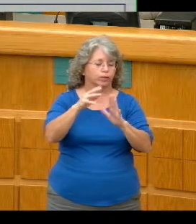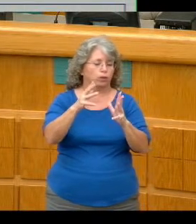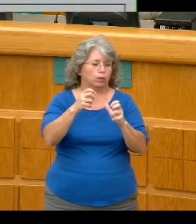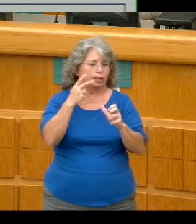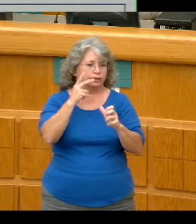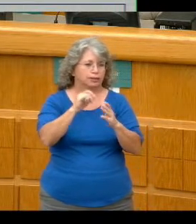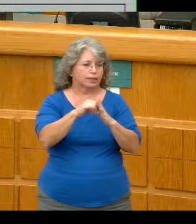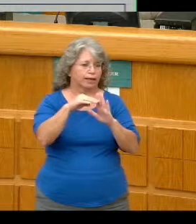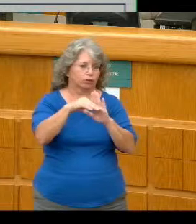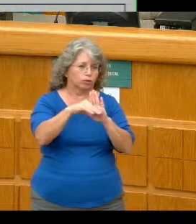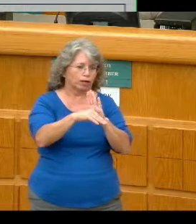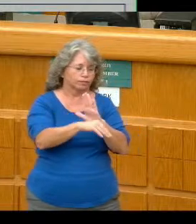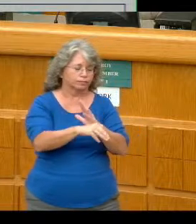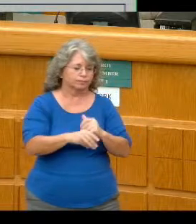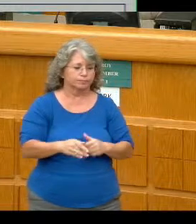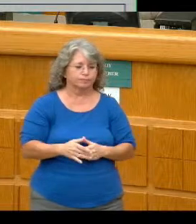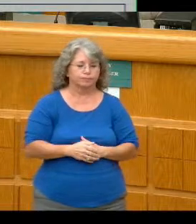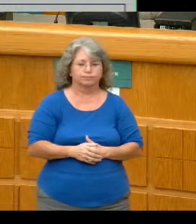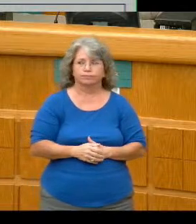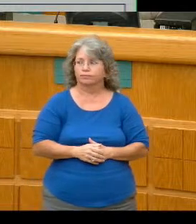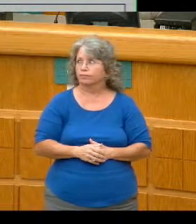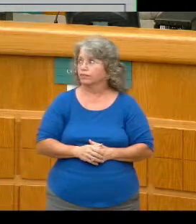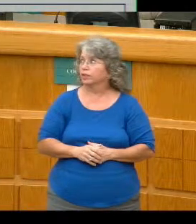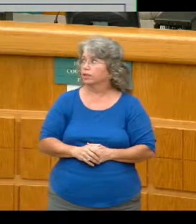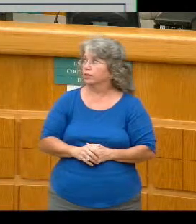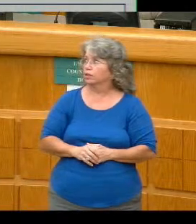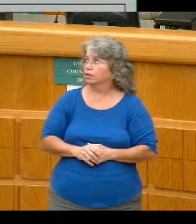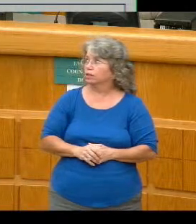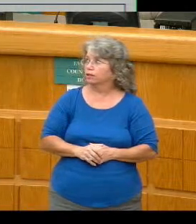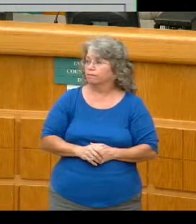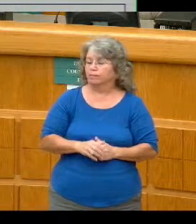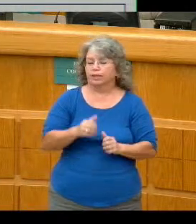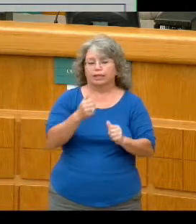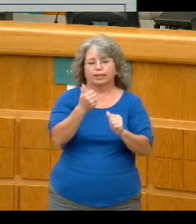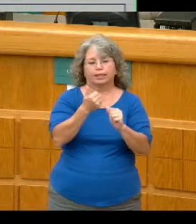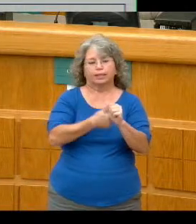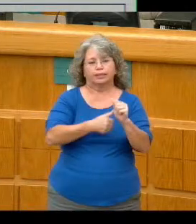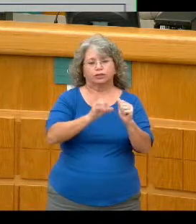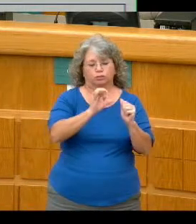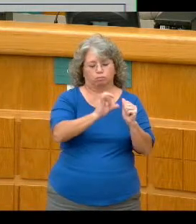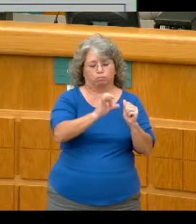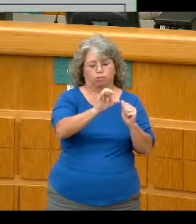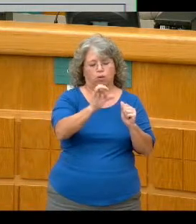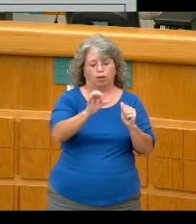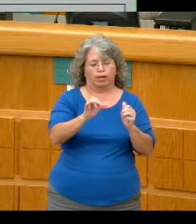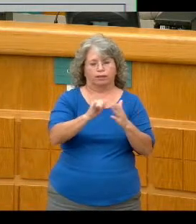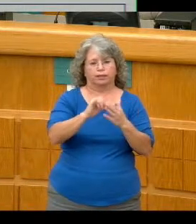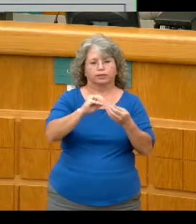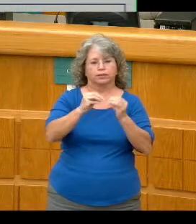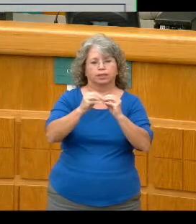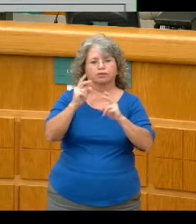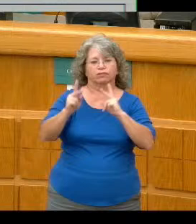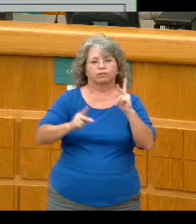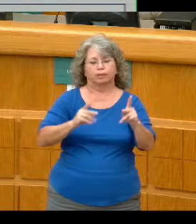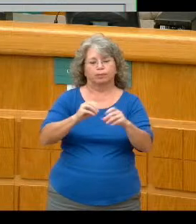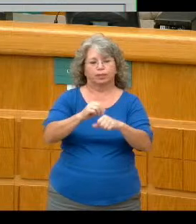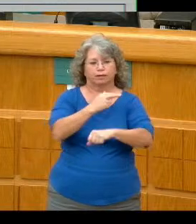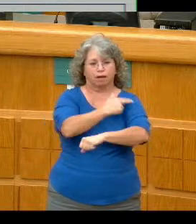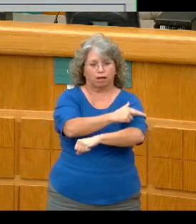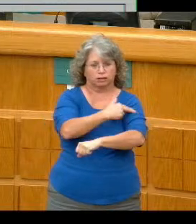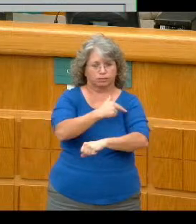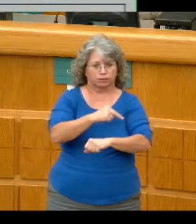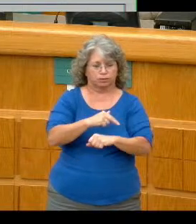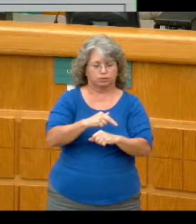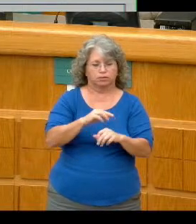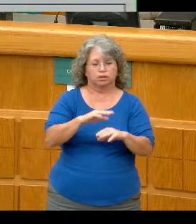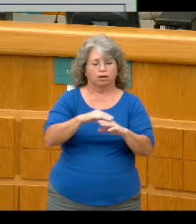continues downwards. Here's the plot with each point is the number of people in the hospital on a given day